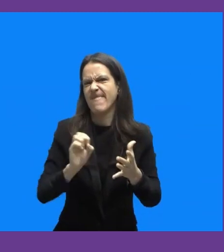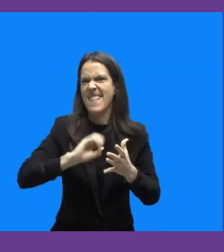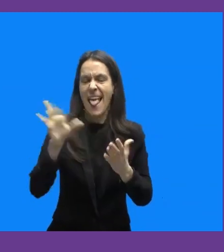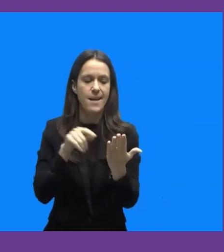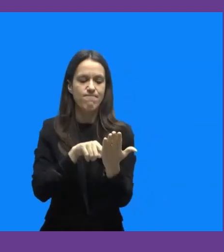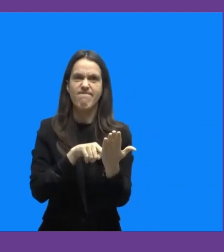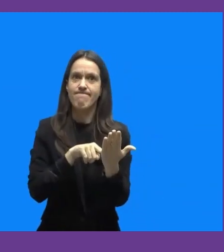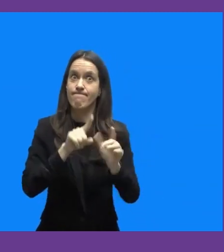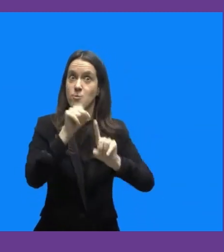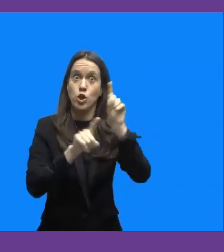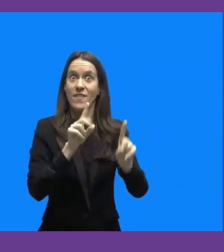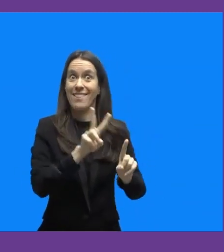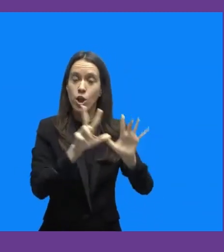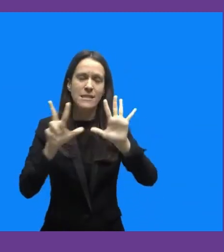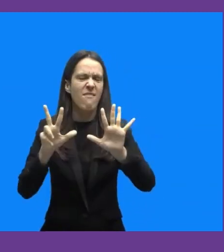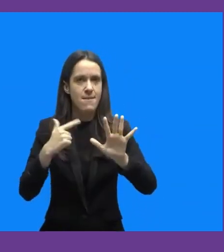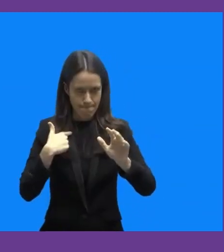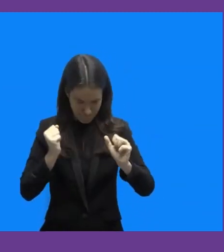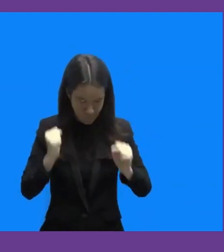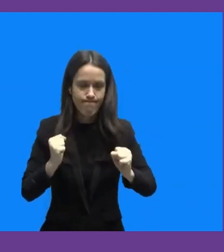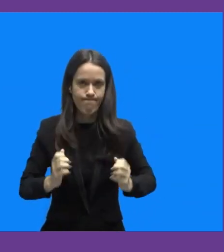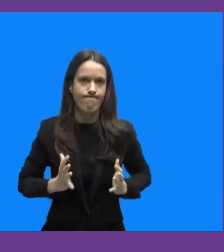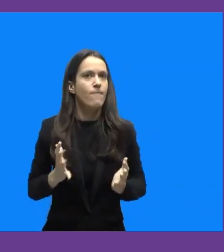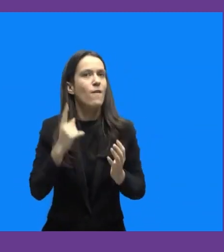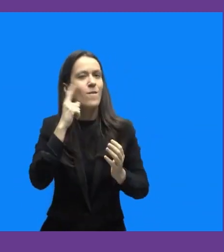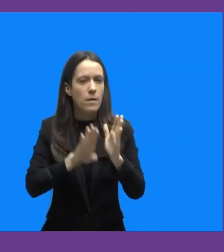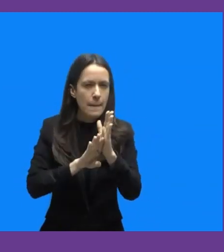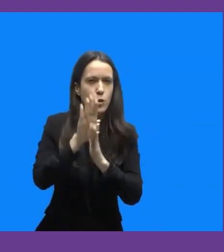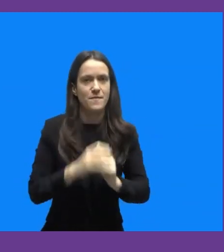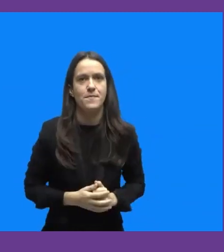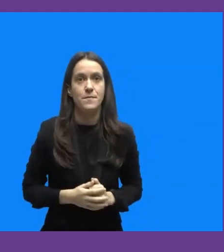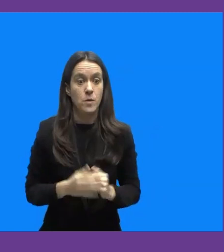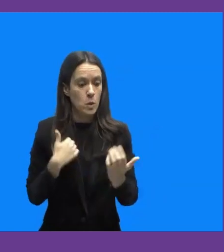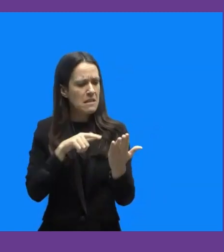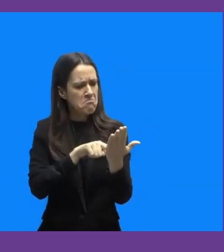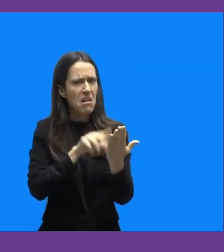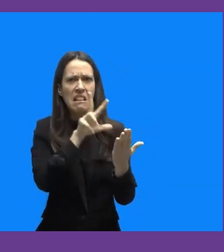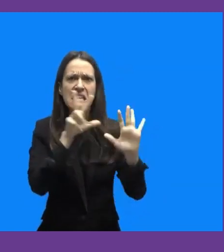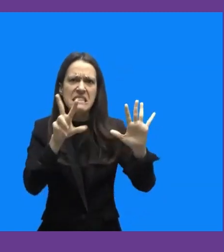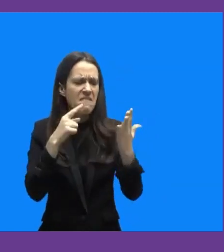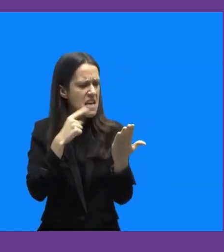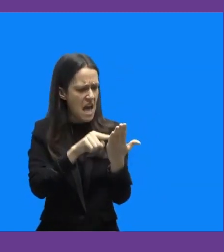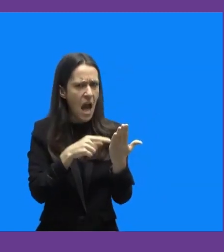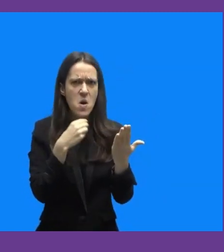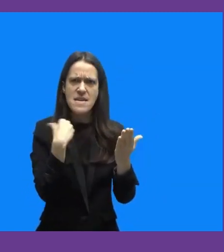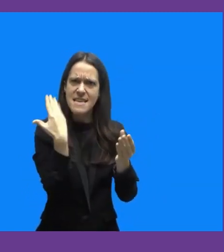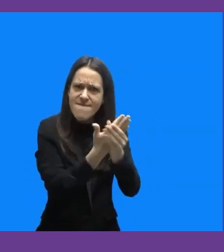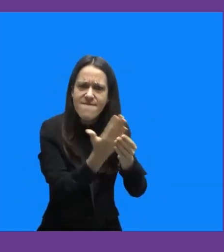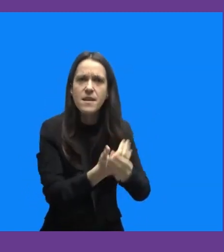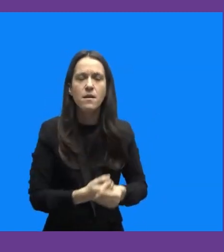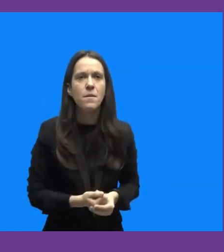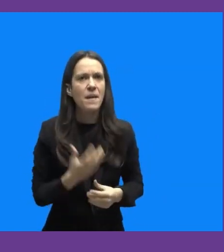this out. So to provide the student with the information that they would need to make those very good decisions. Like, we have had students go abroad